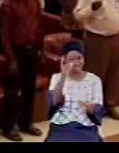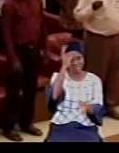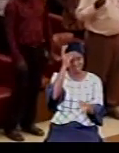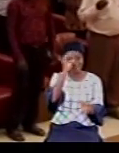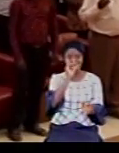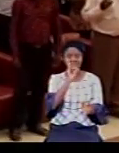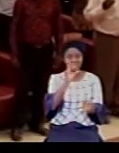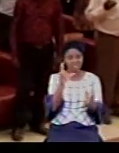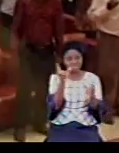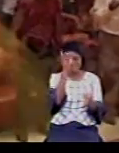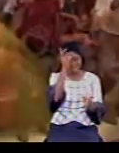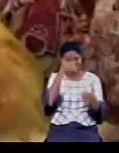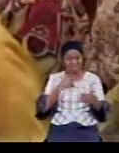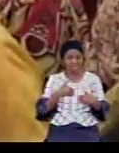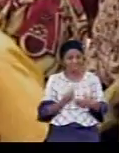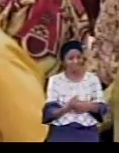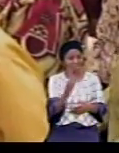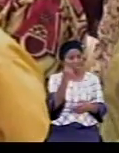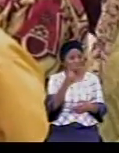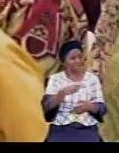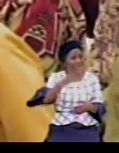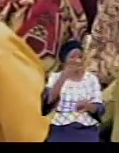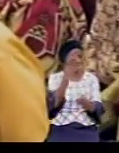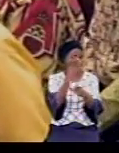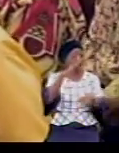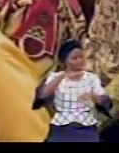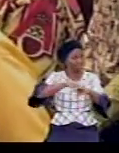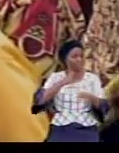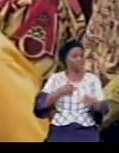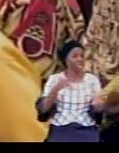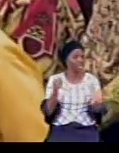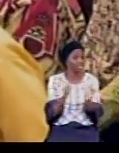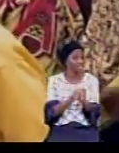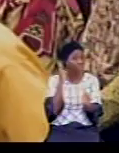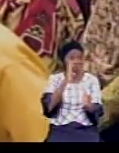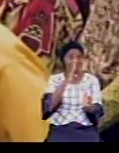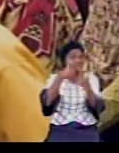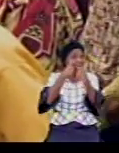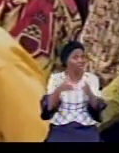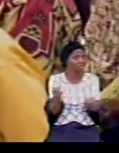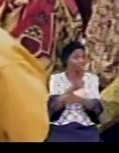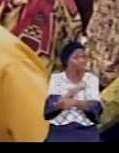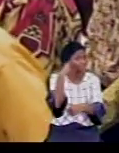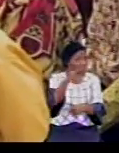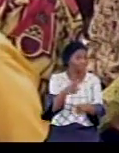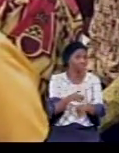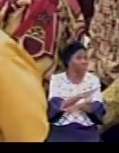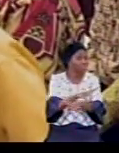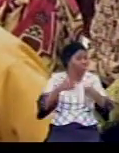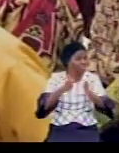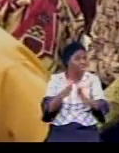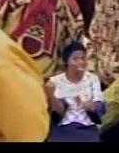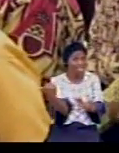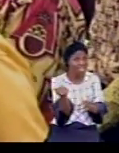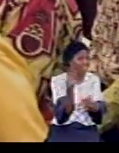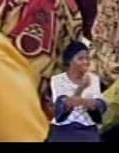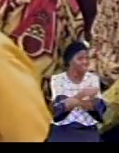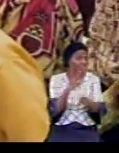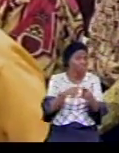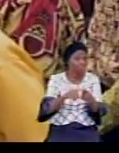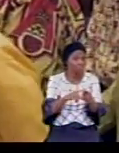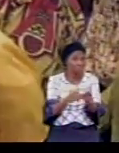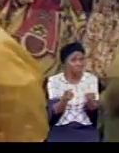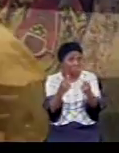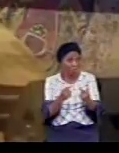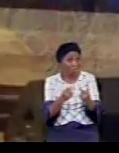hand. That's a lost day. Don't allow any day to come and go